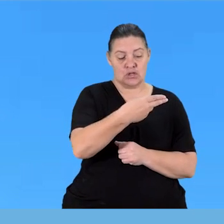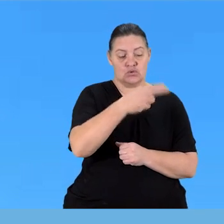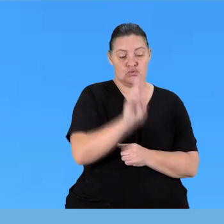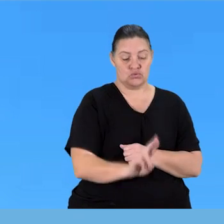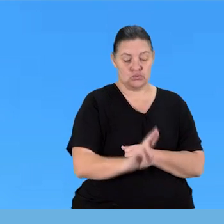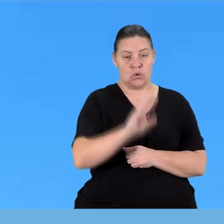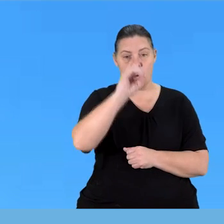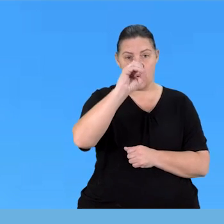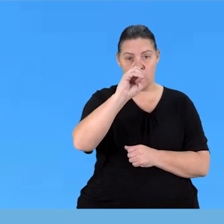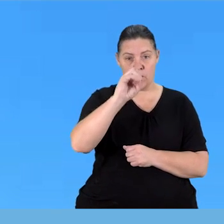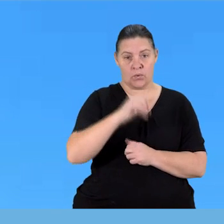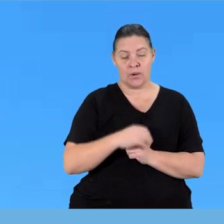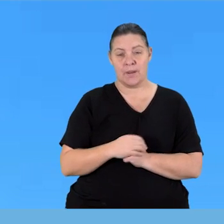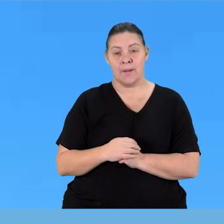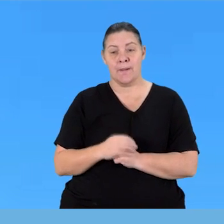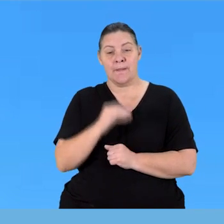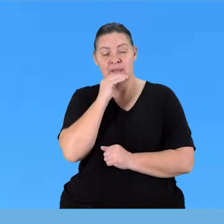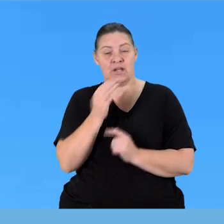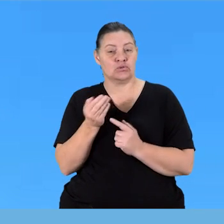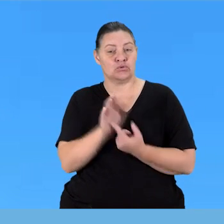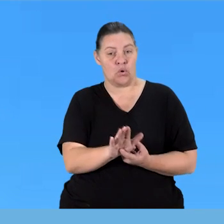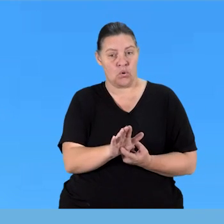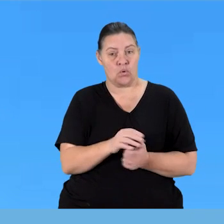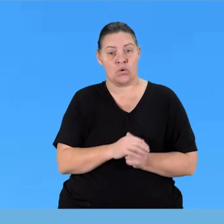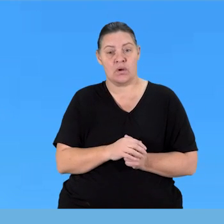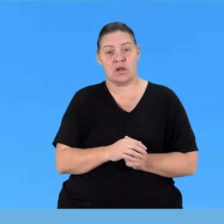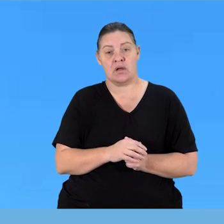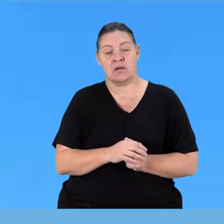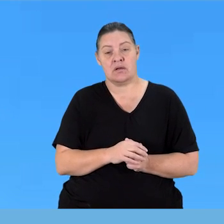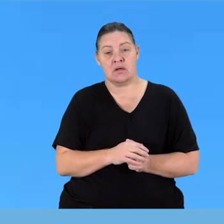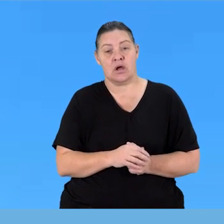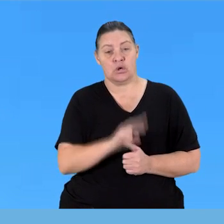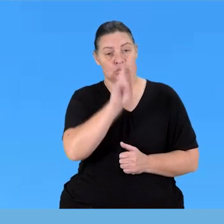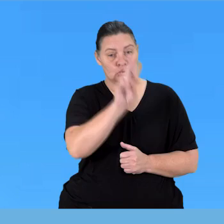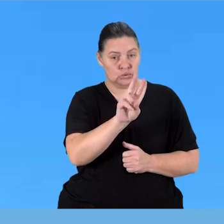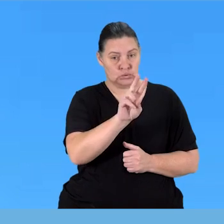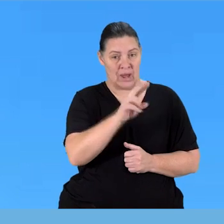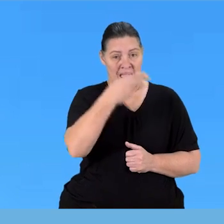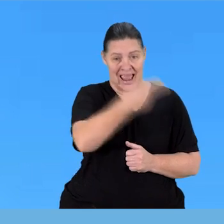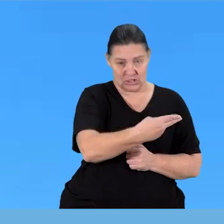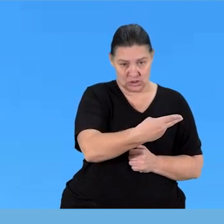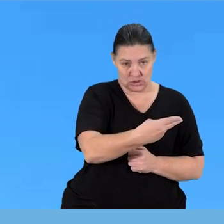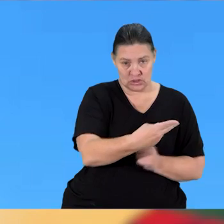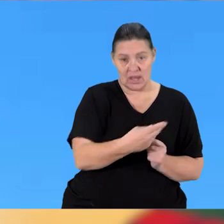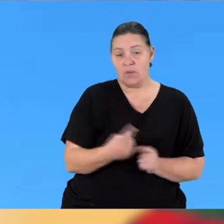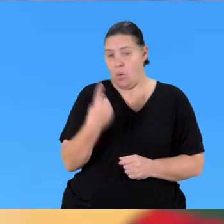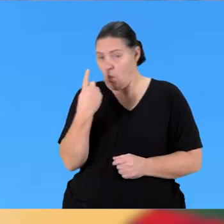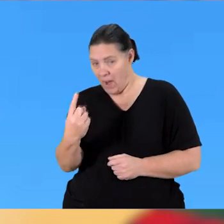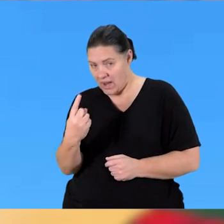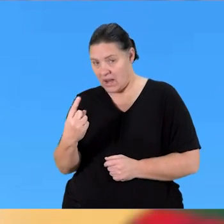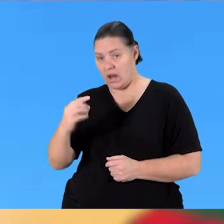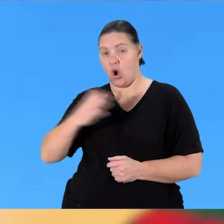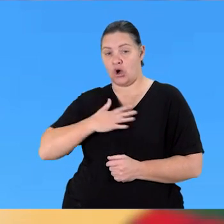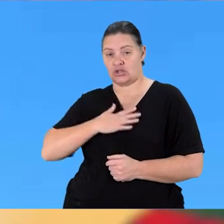the H2O. Now, this is showing that this ratio is that of 2 hydrogen atoms with